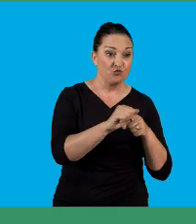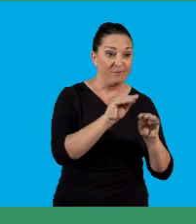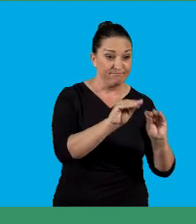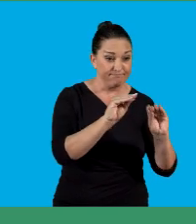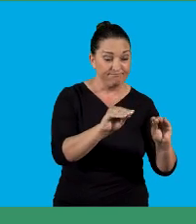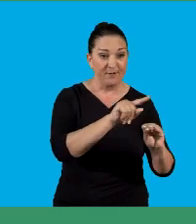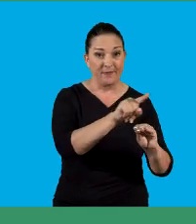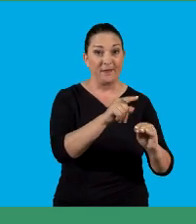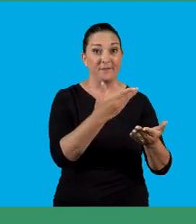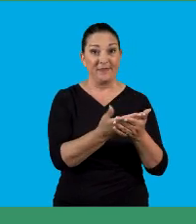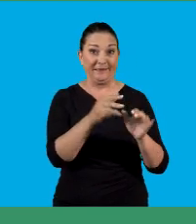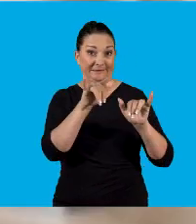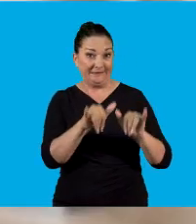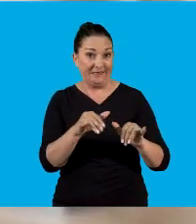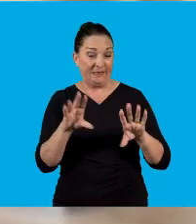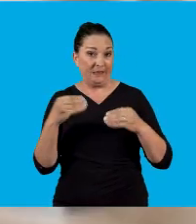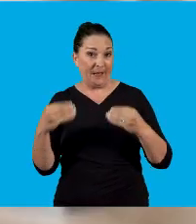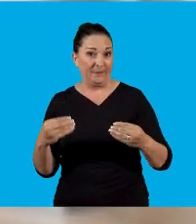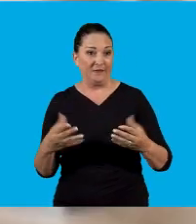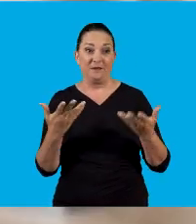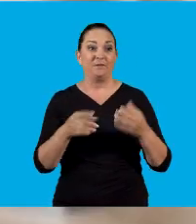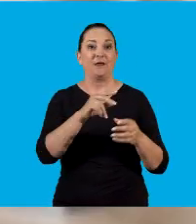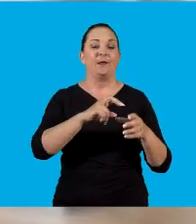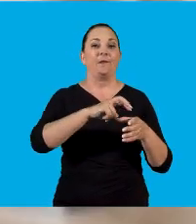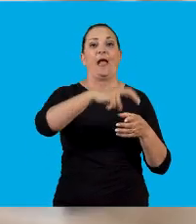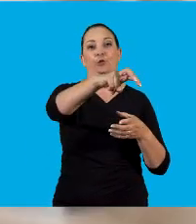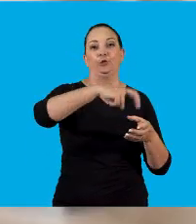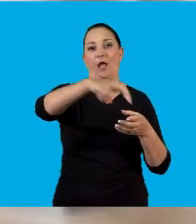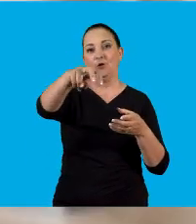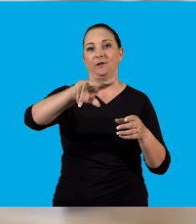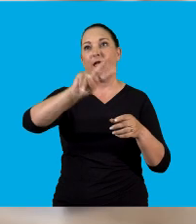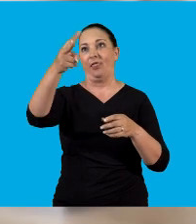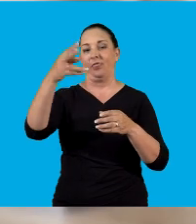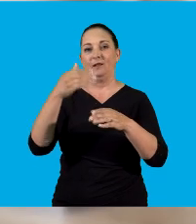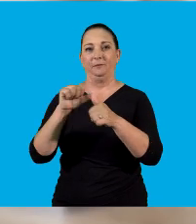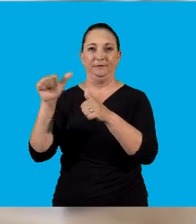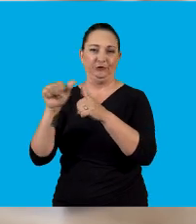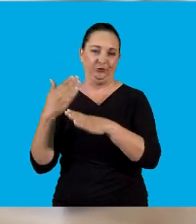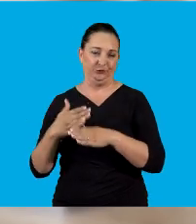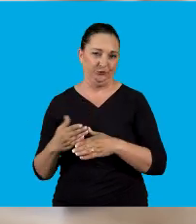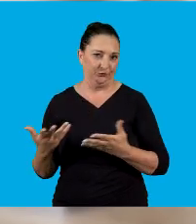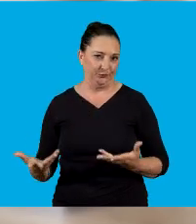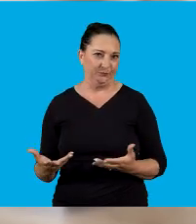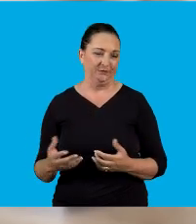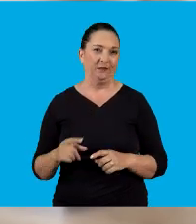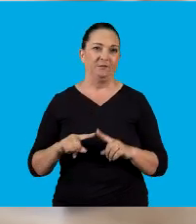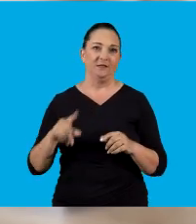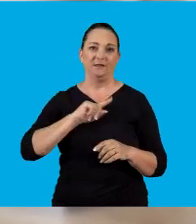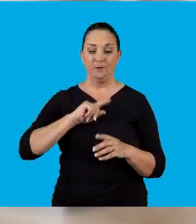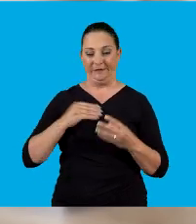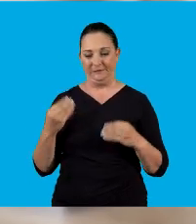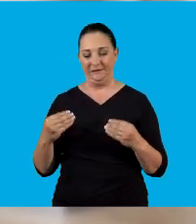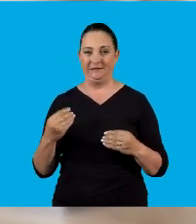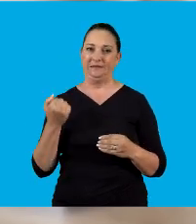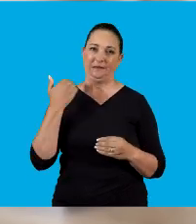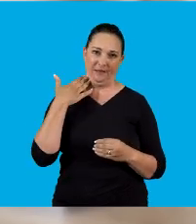guaranteed that they are going to stay in the company. They might leave for other better jobs. So it's costly for a business to train these